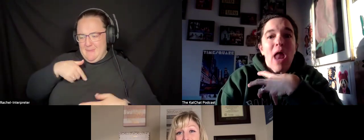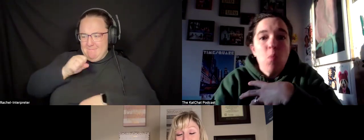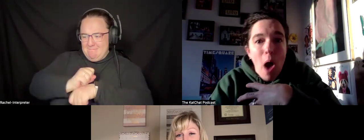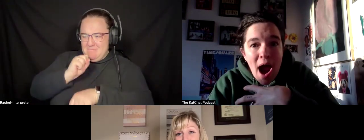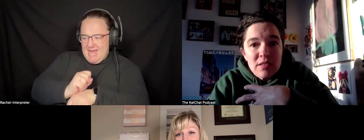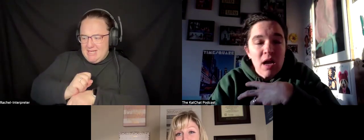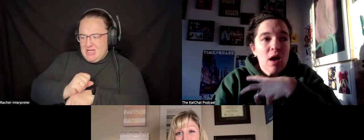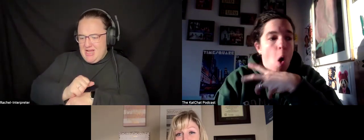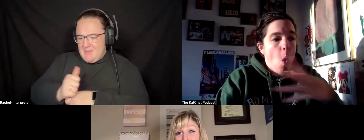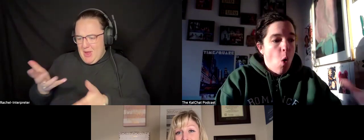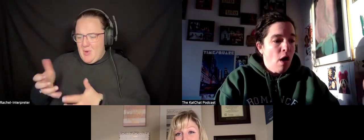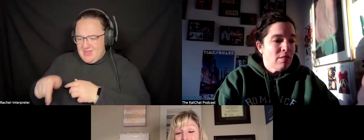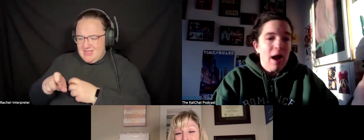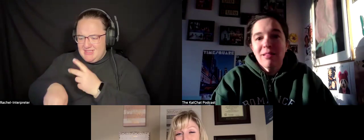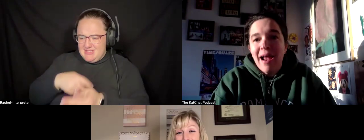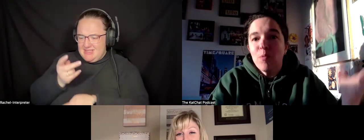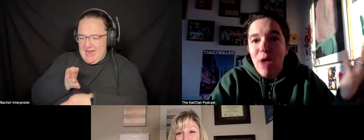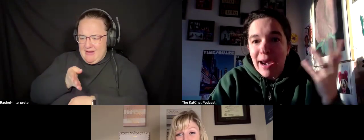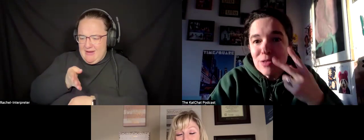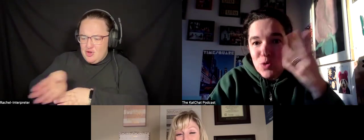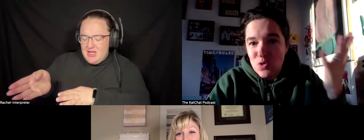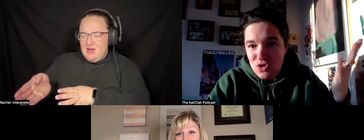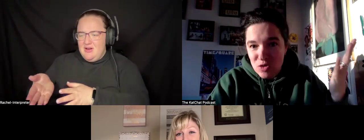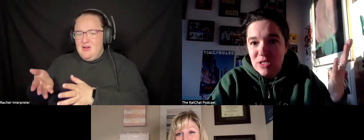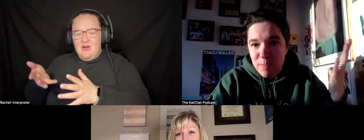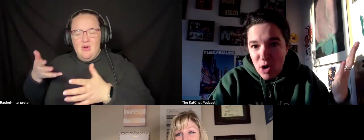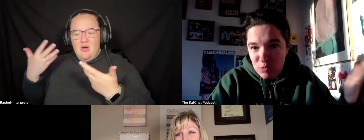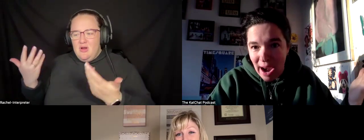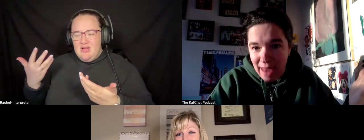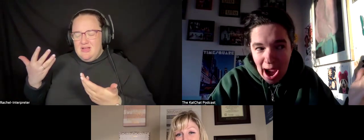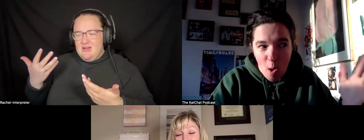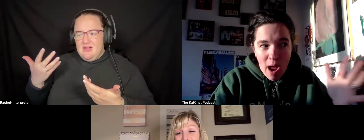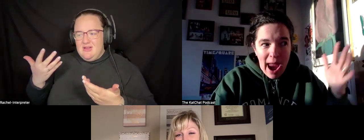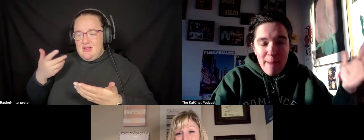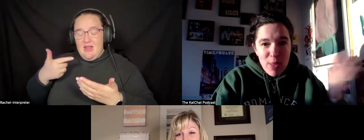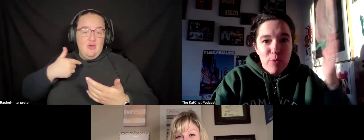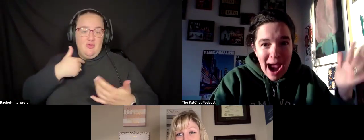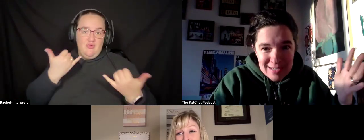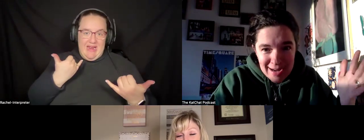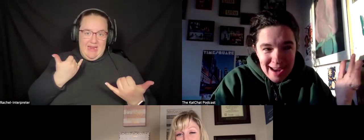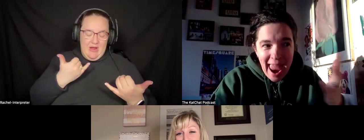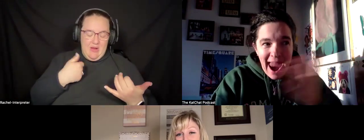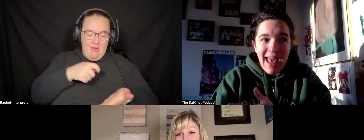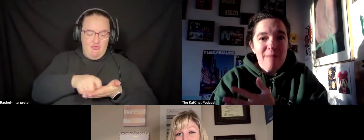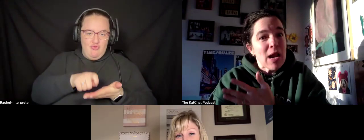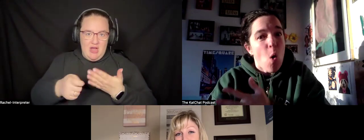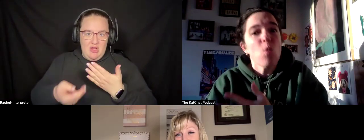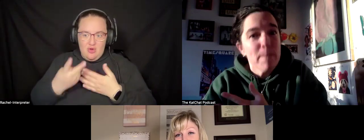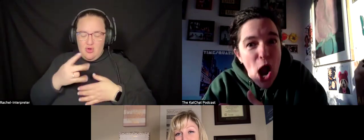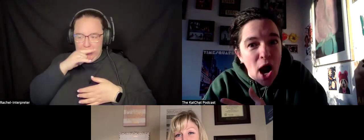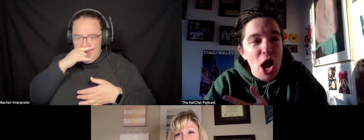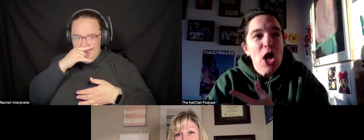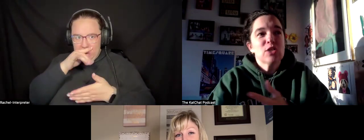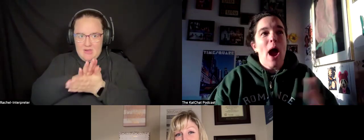that the one I want? Like I'm writing two children's books right now. I'm in the process, and I have my